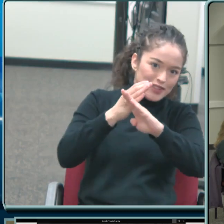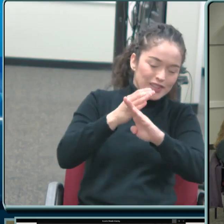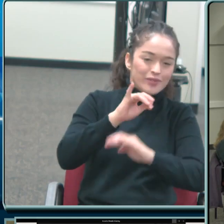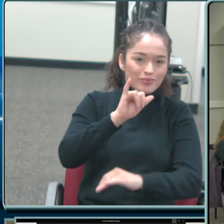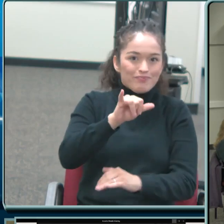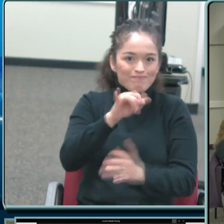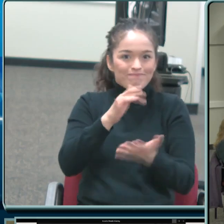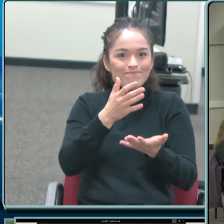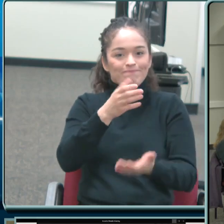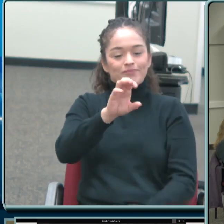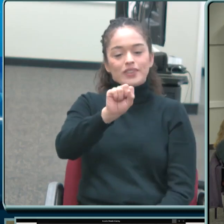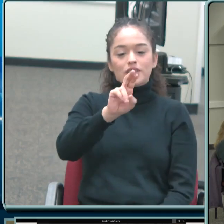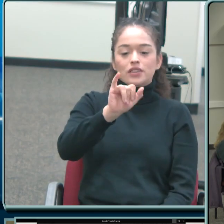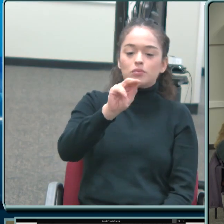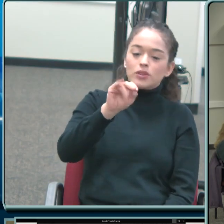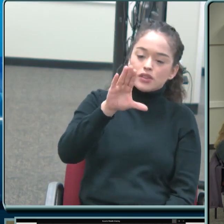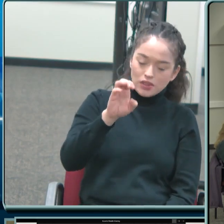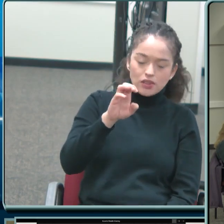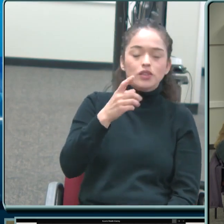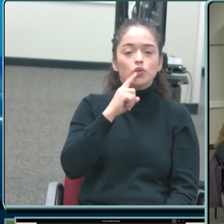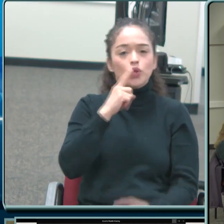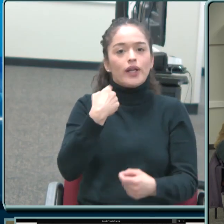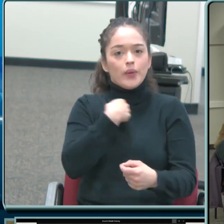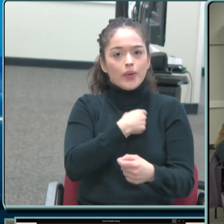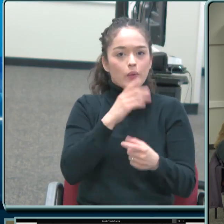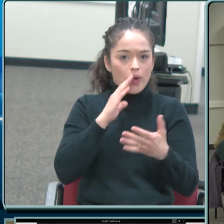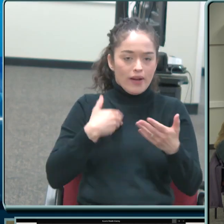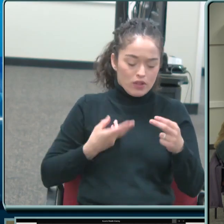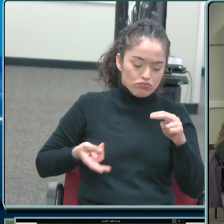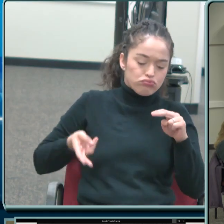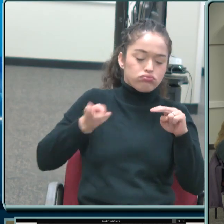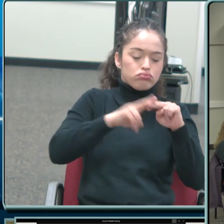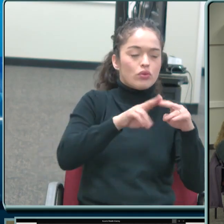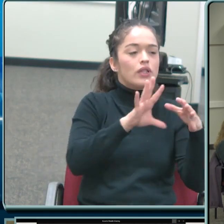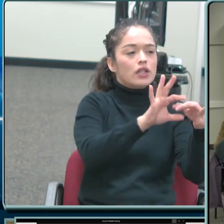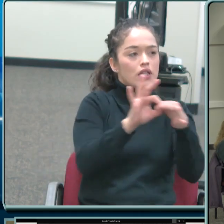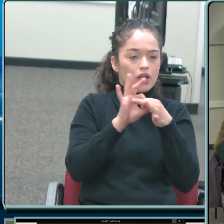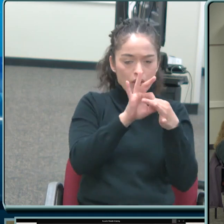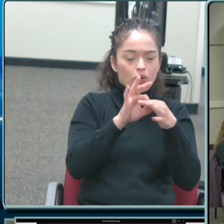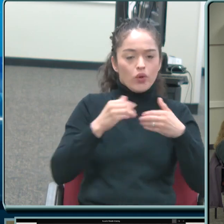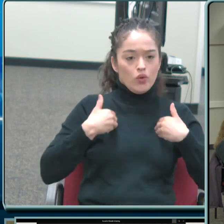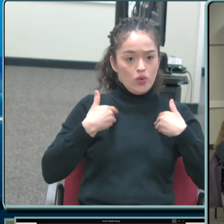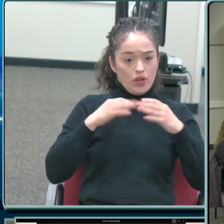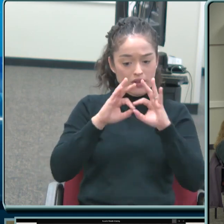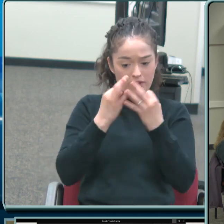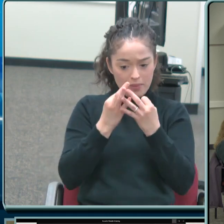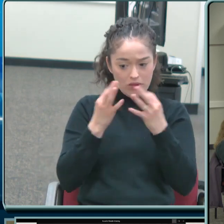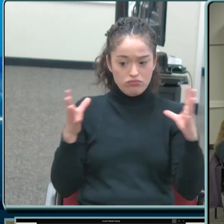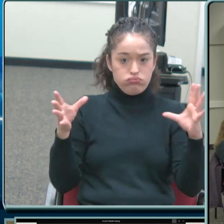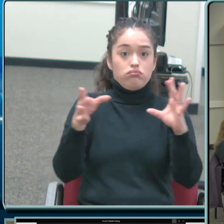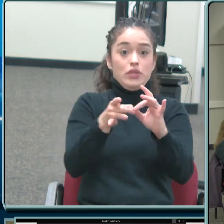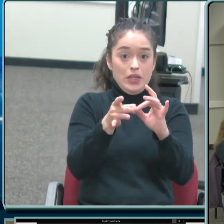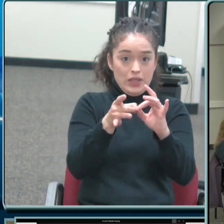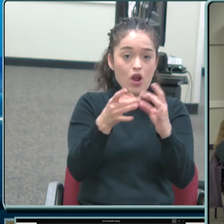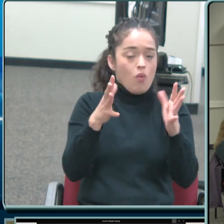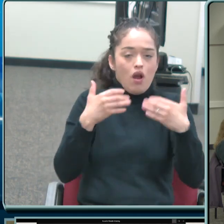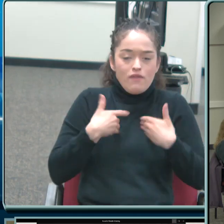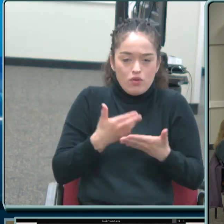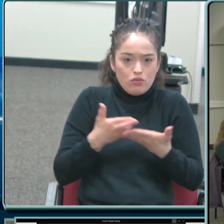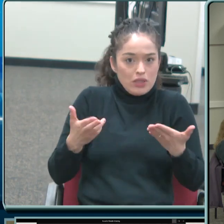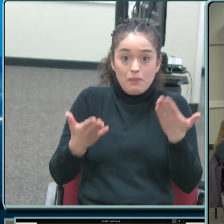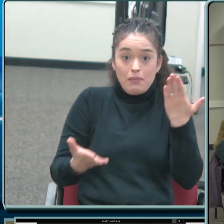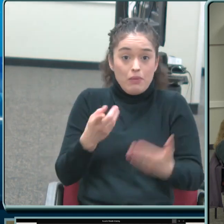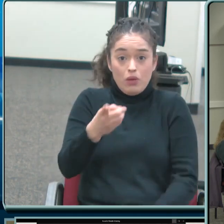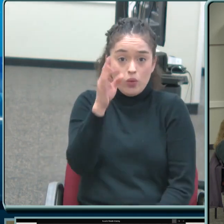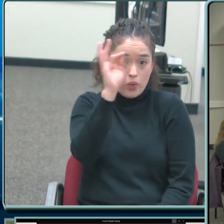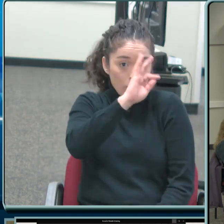Connect Fountain project will work to increase community connectedness, connect youth and families to existing programs and resources that they might not